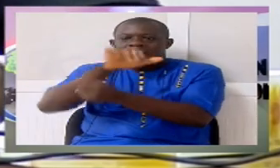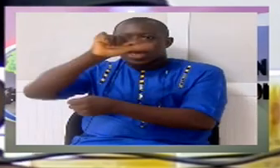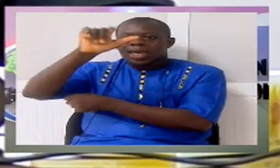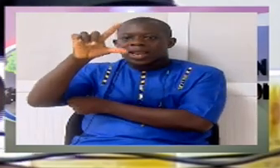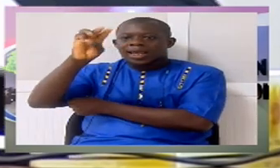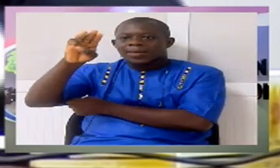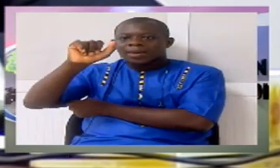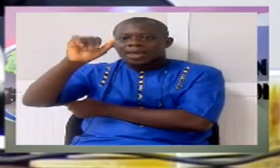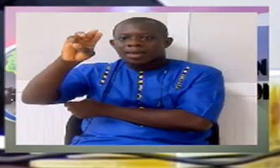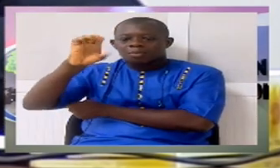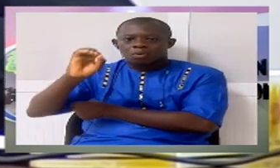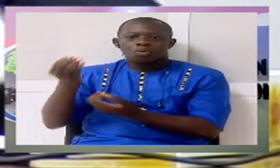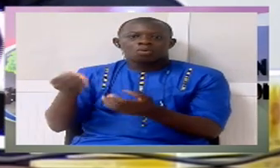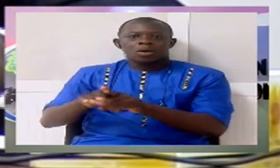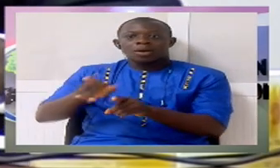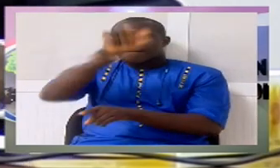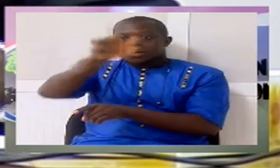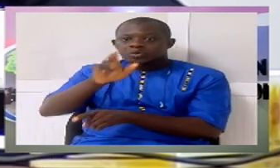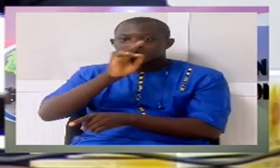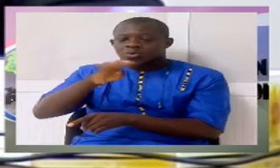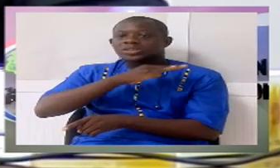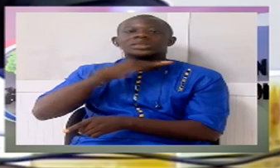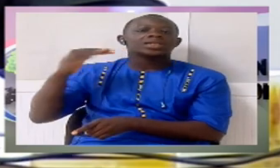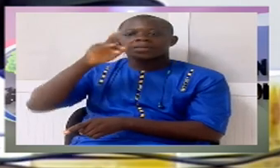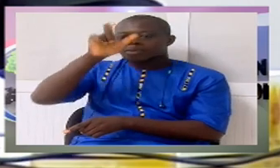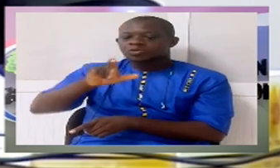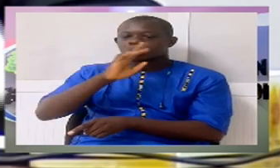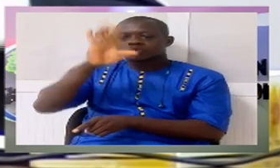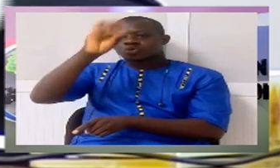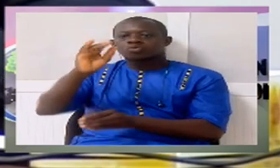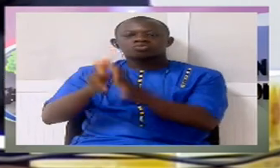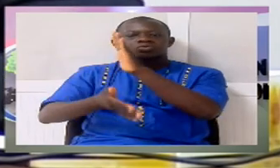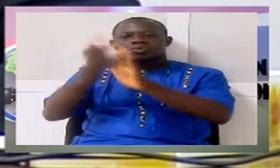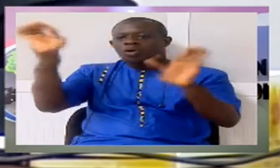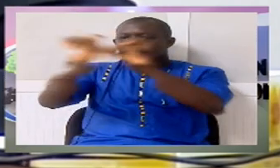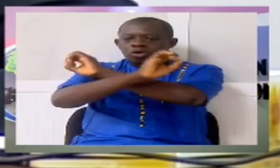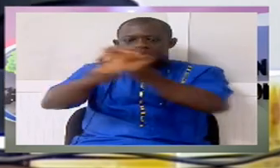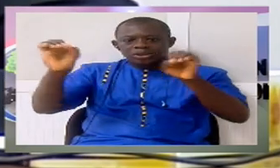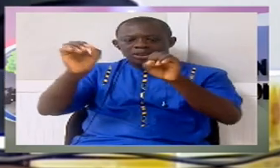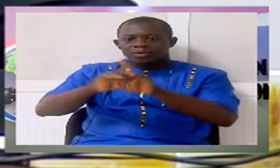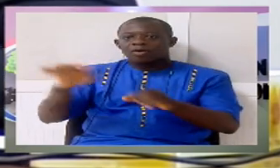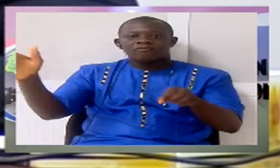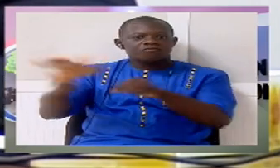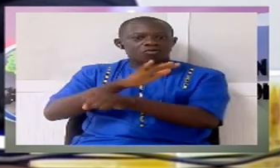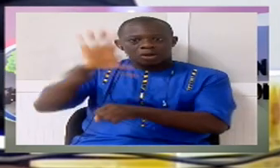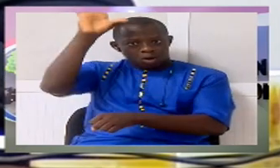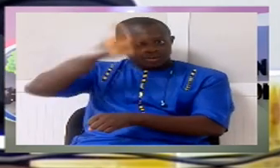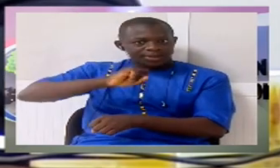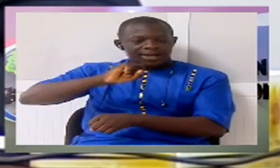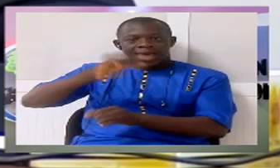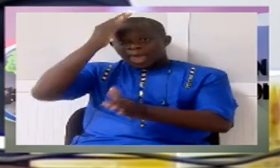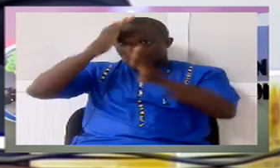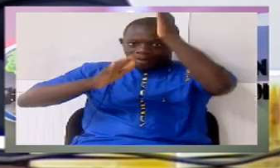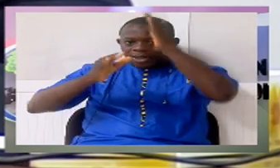Almamo Mane, having murdered somebody in cold blood with the full knowledge of the army commander? What do you think is